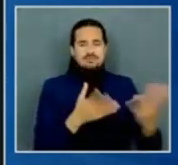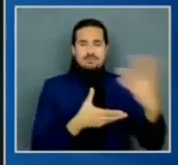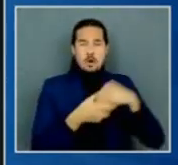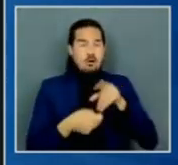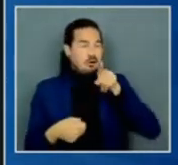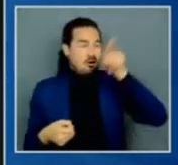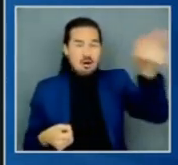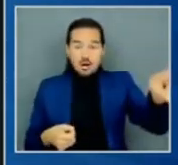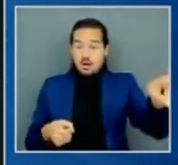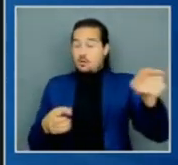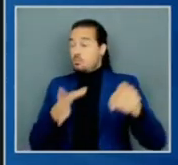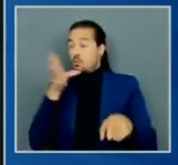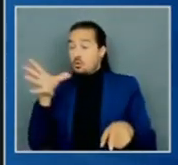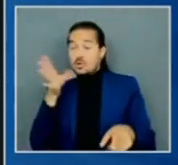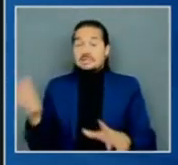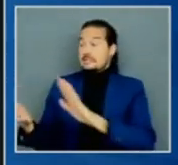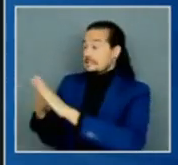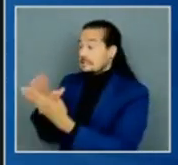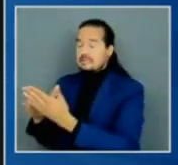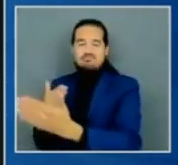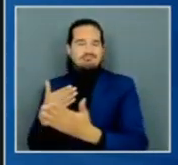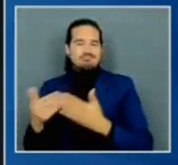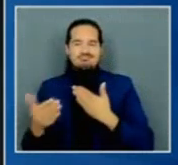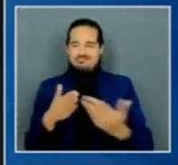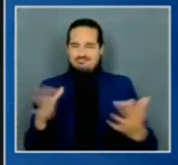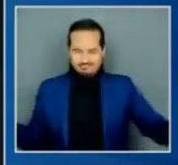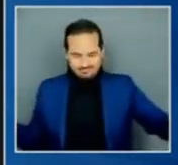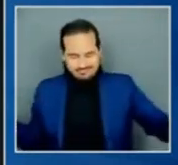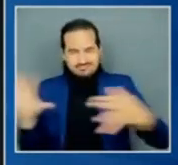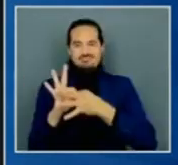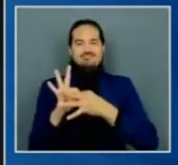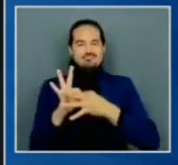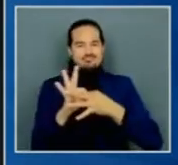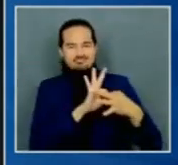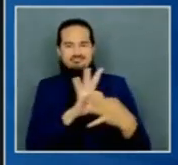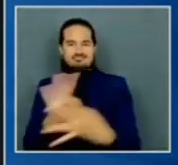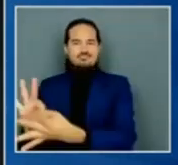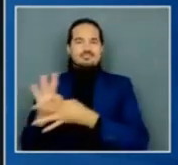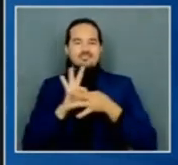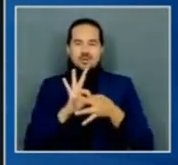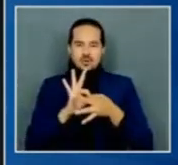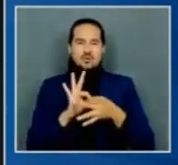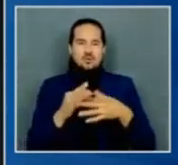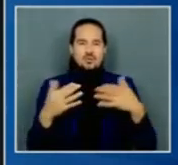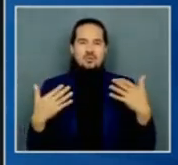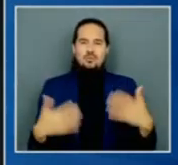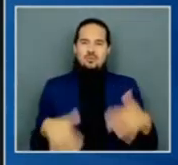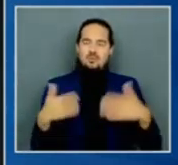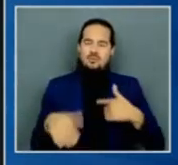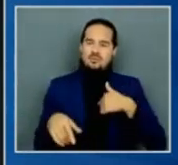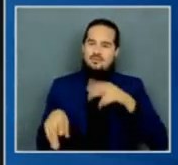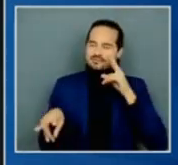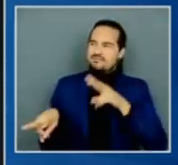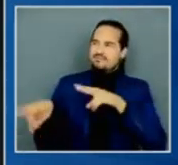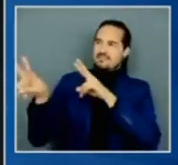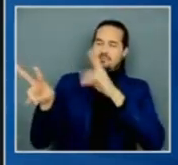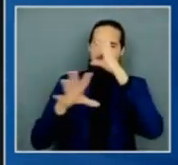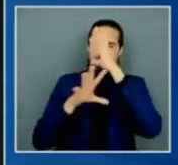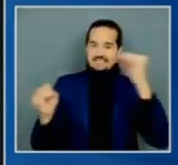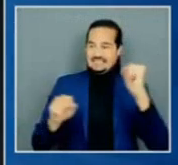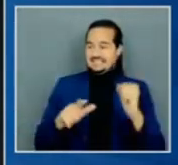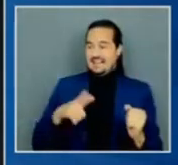size, urban and rural, across our country. The choice President-elect Biden has made to help